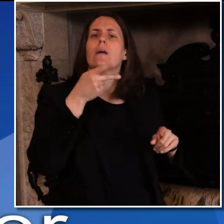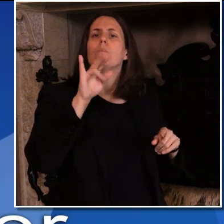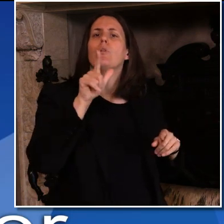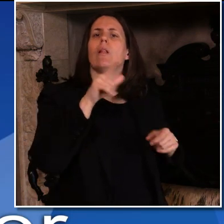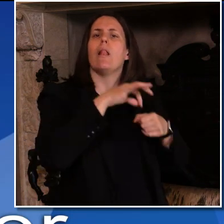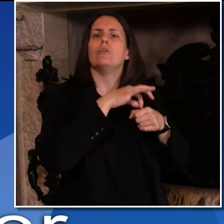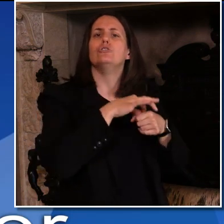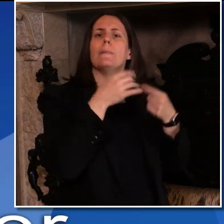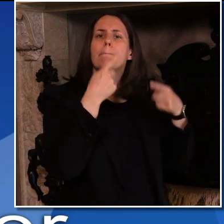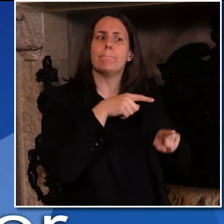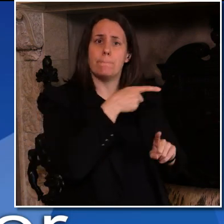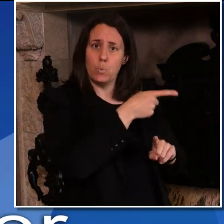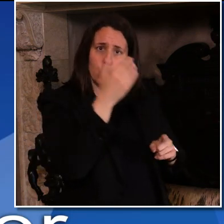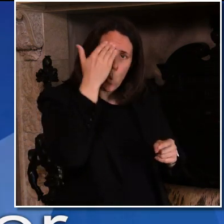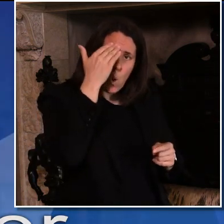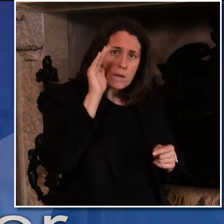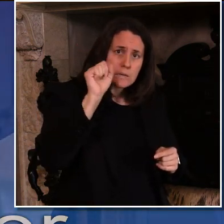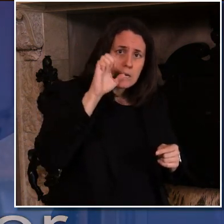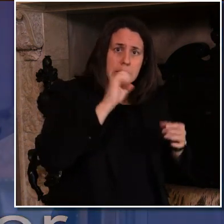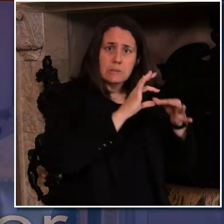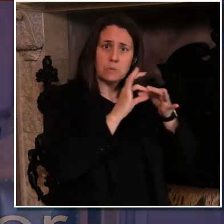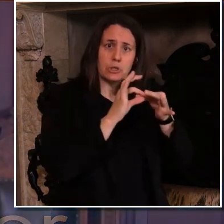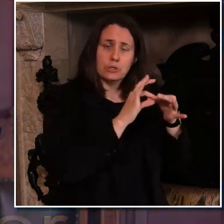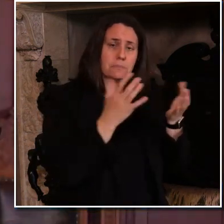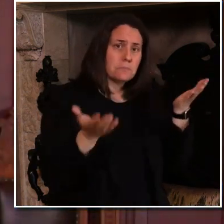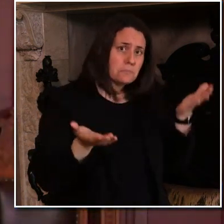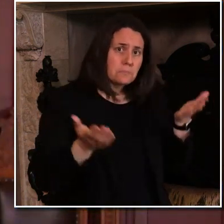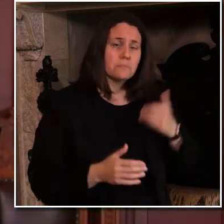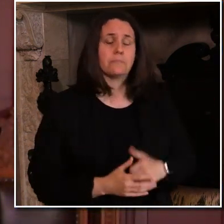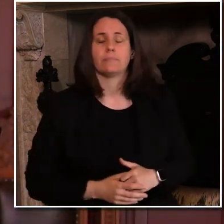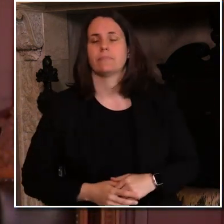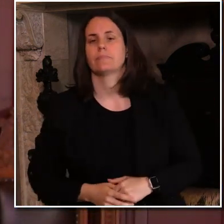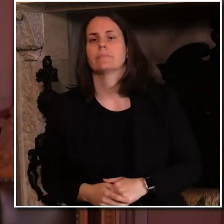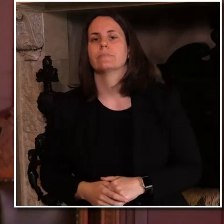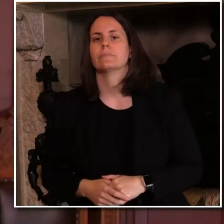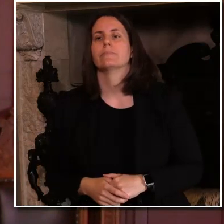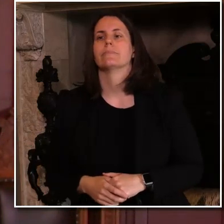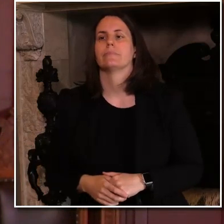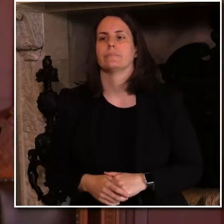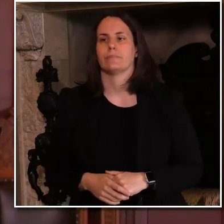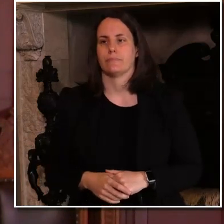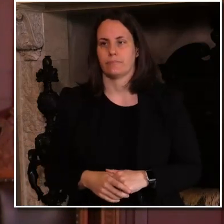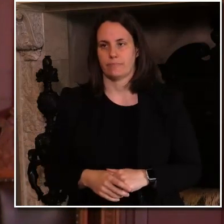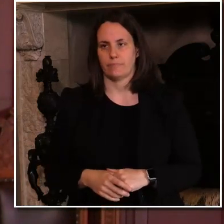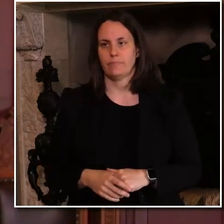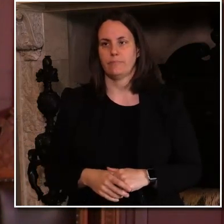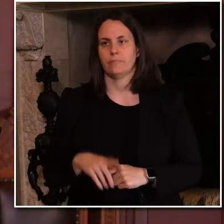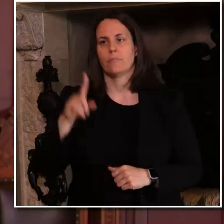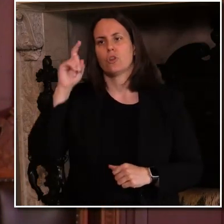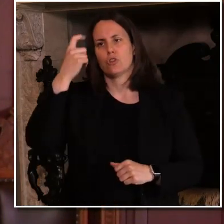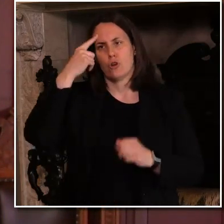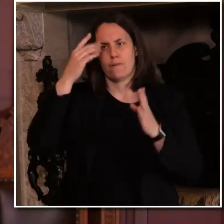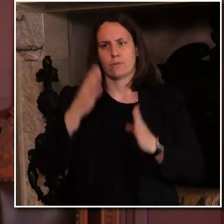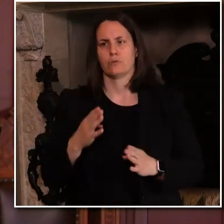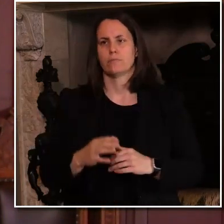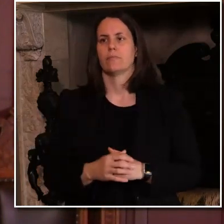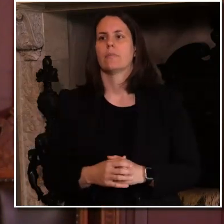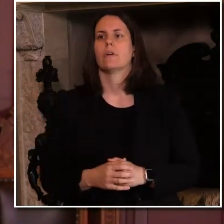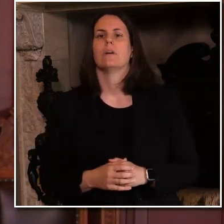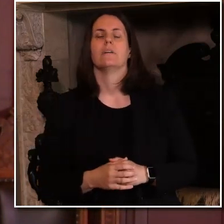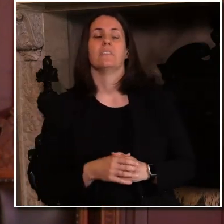given how far out that is? Somebody else will have to answer that last question. The first question is the election